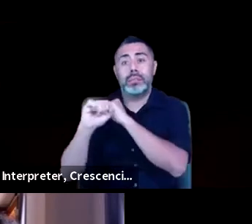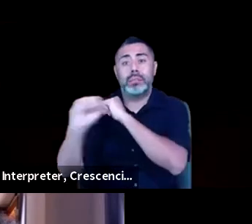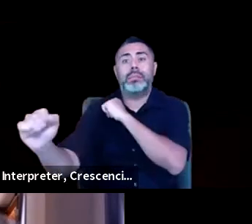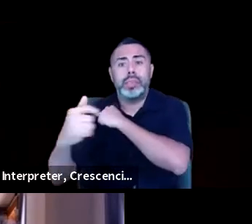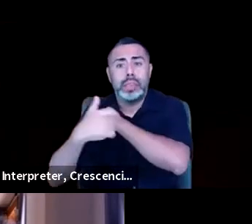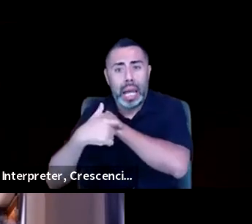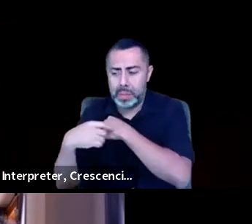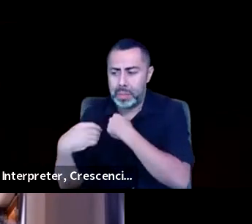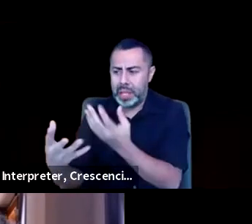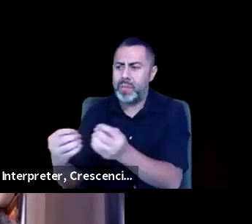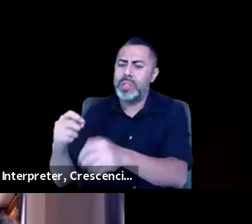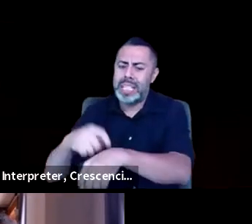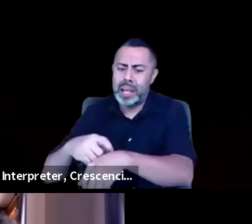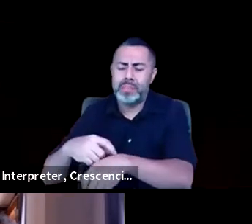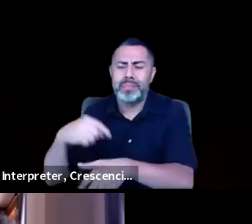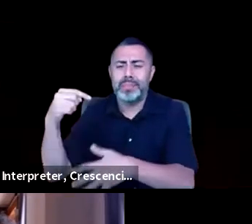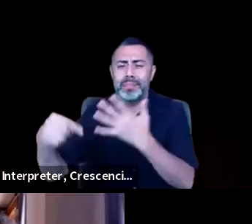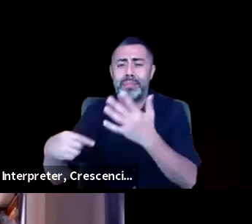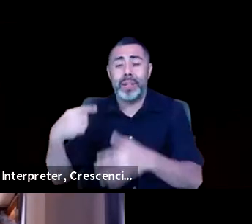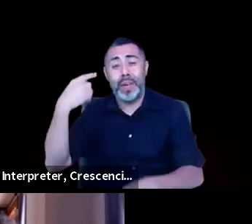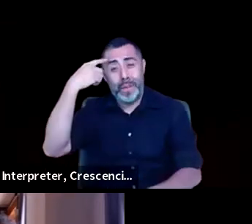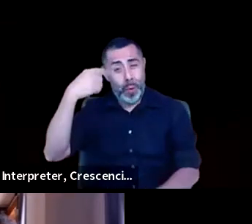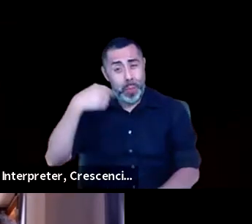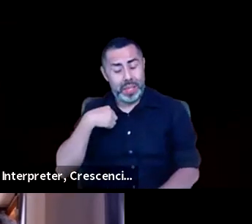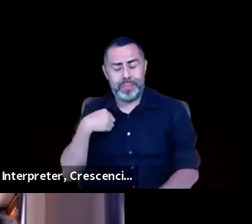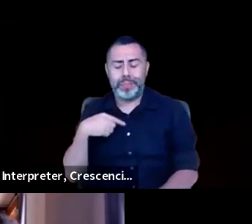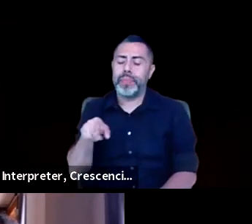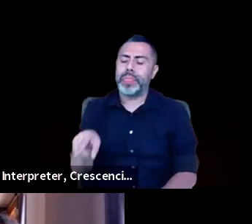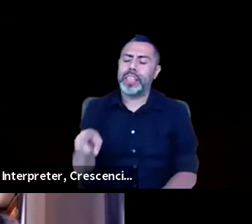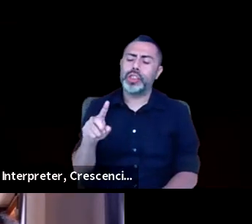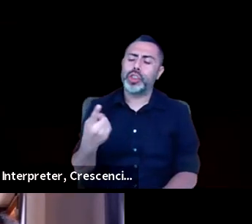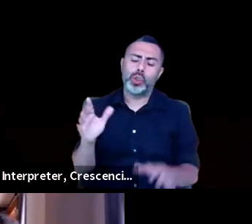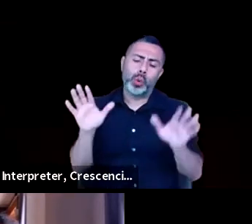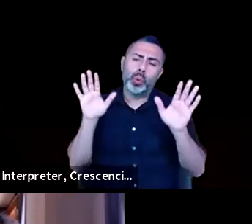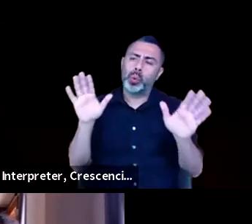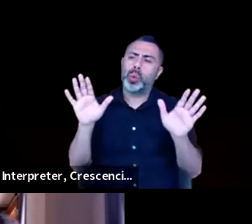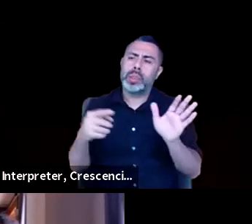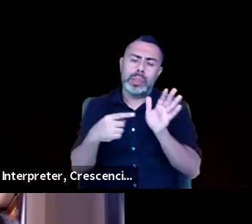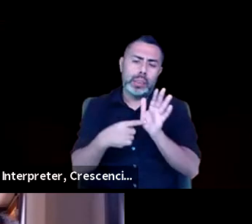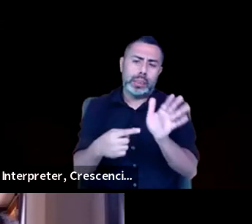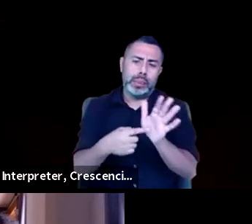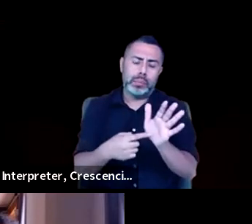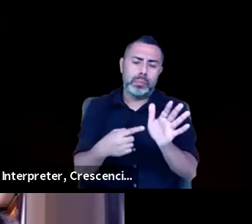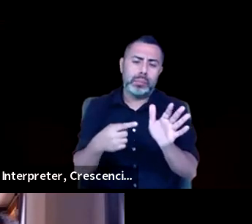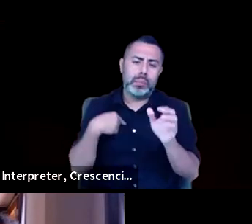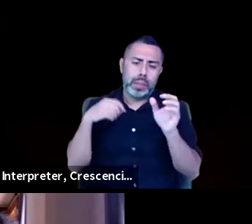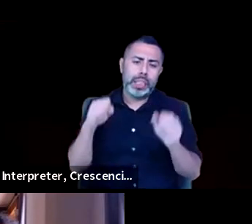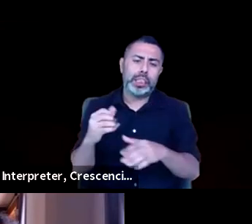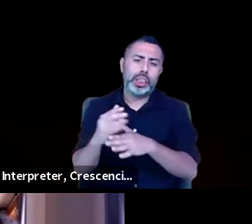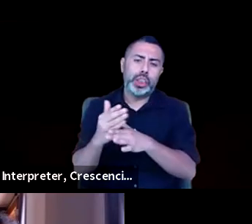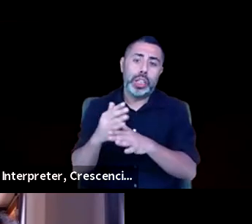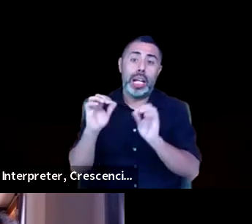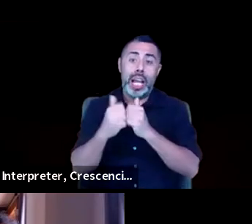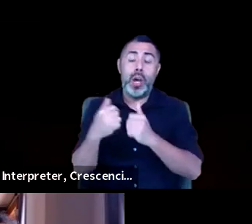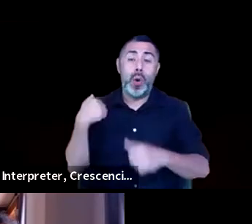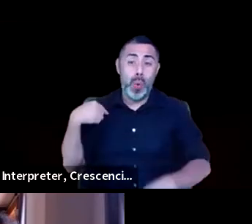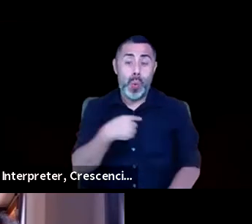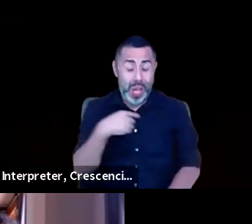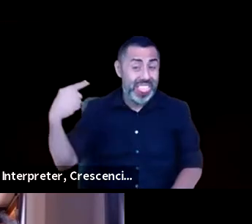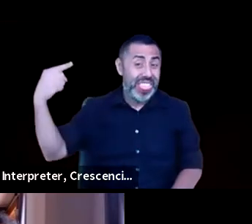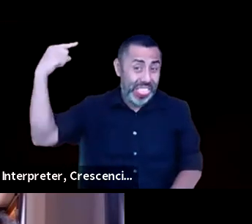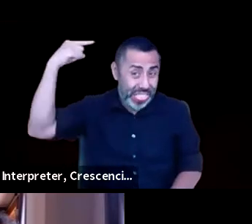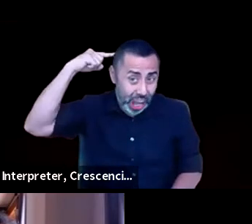But I think for me, that's just a great example to share of how you know, we thought we were being